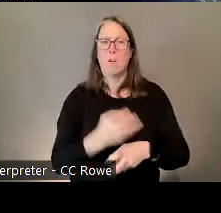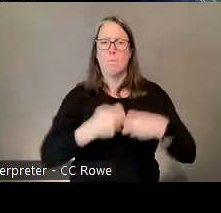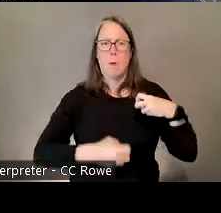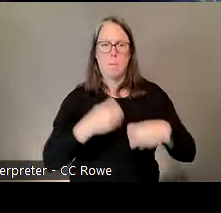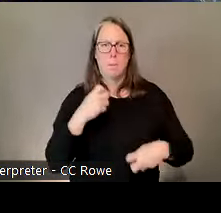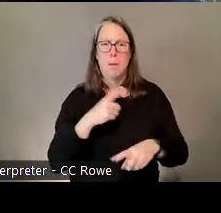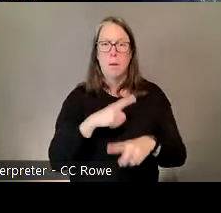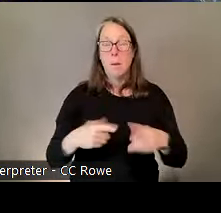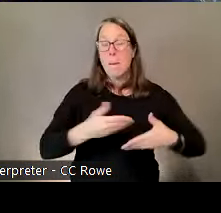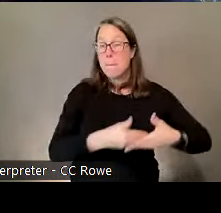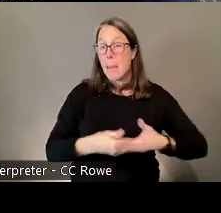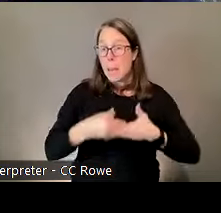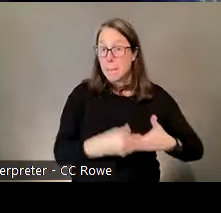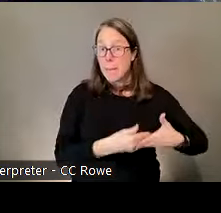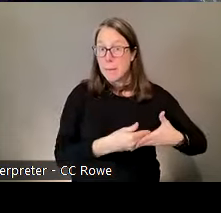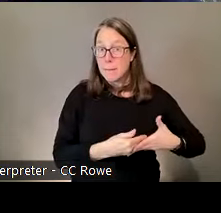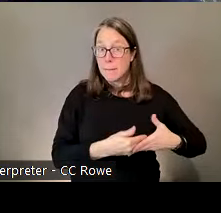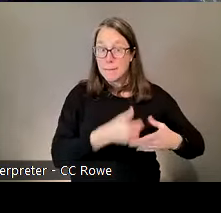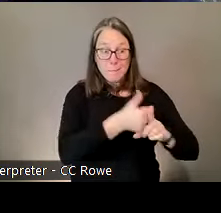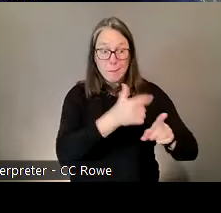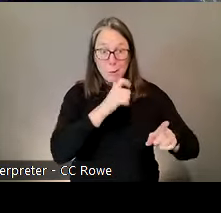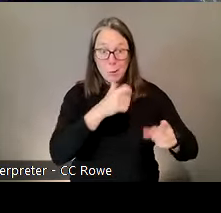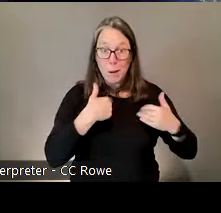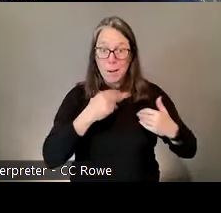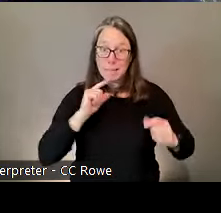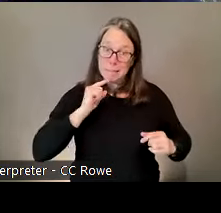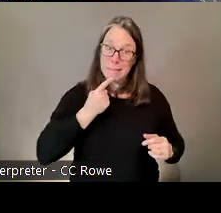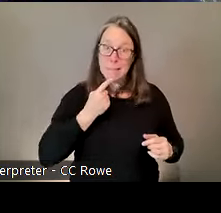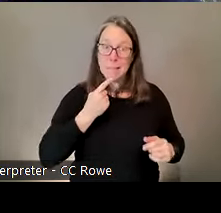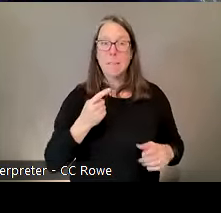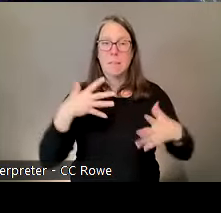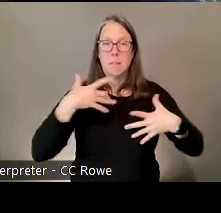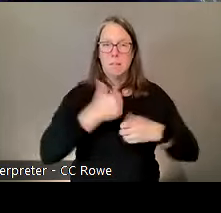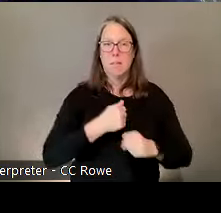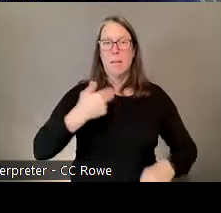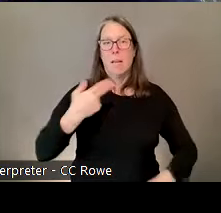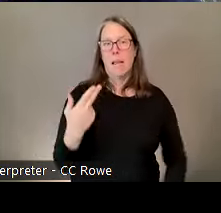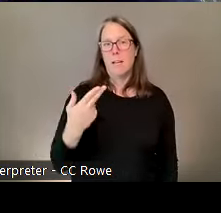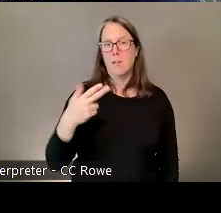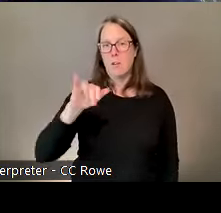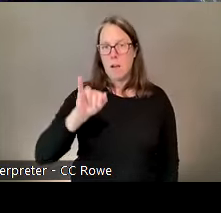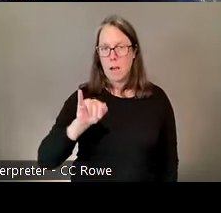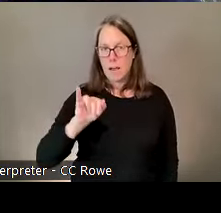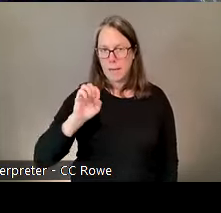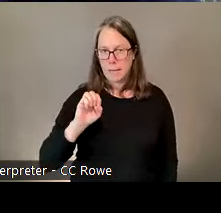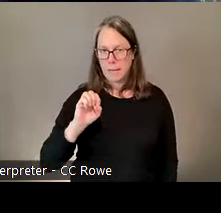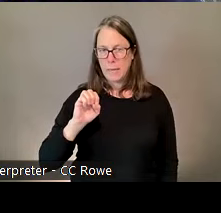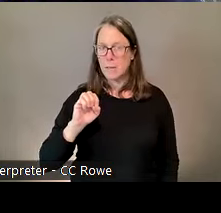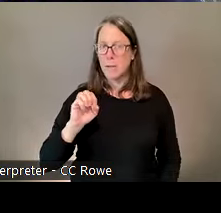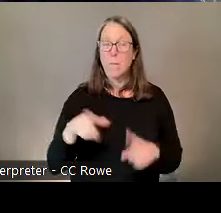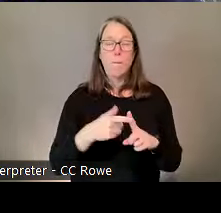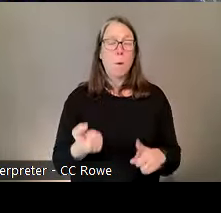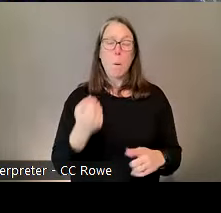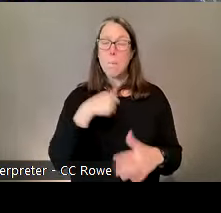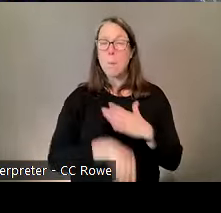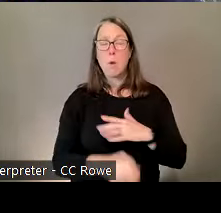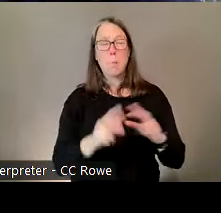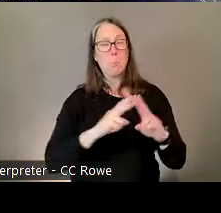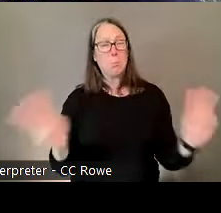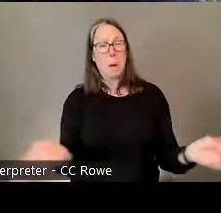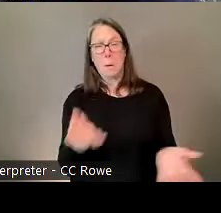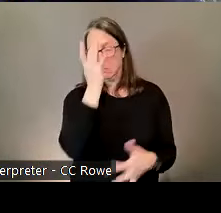But the babies who have significant hypoxic ischemic brain injury are very sick from the get-go. So it's usually pretty